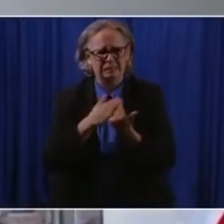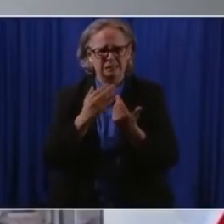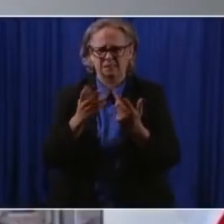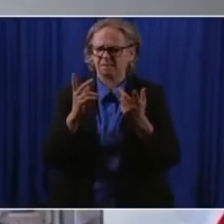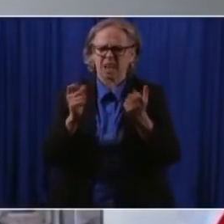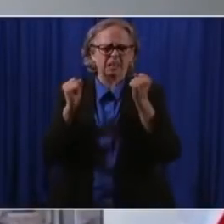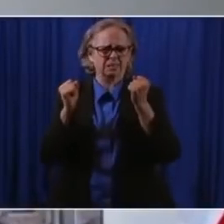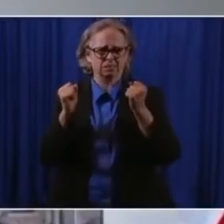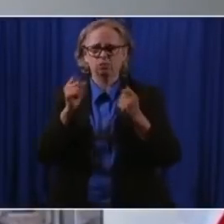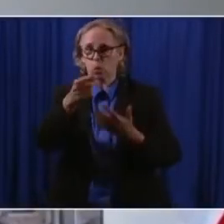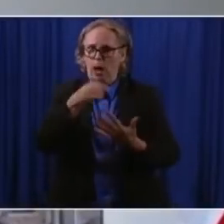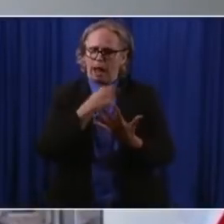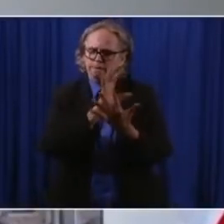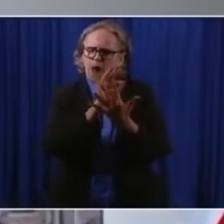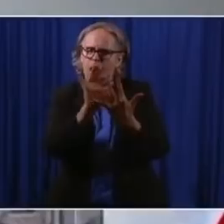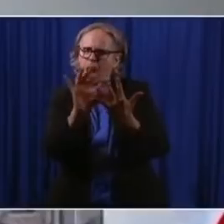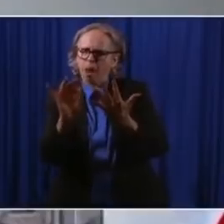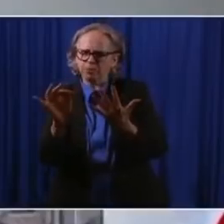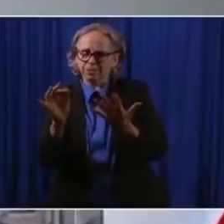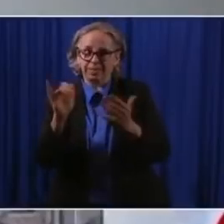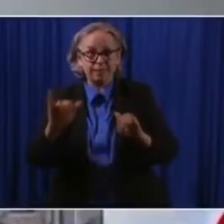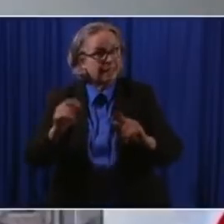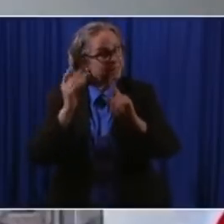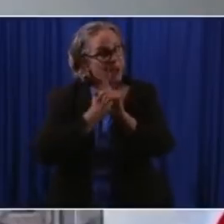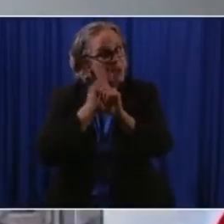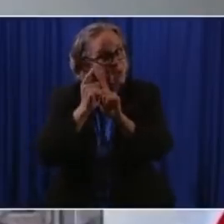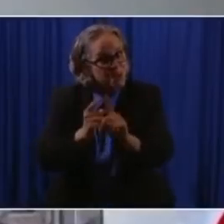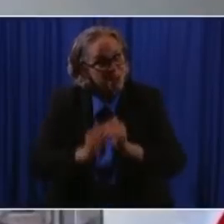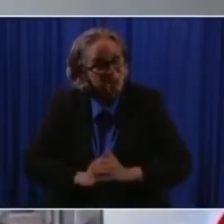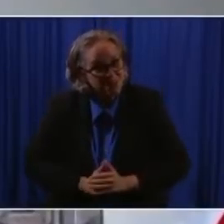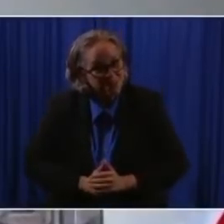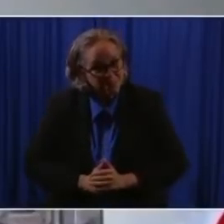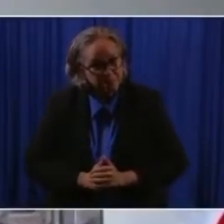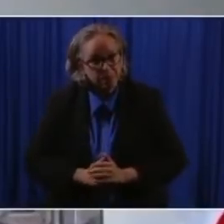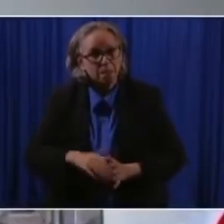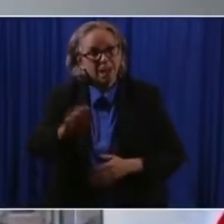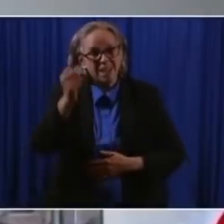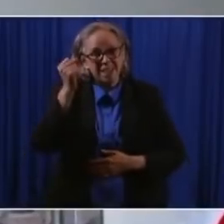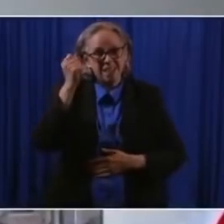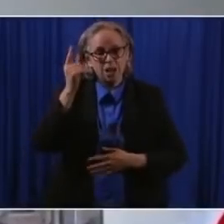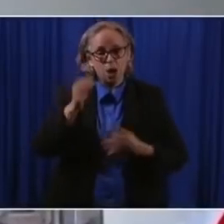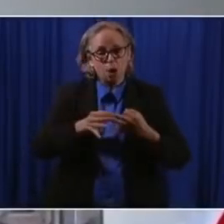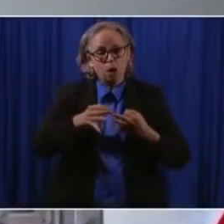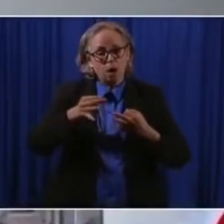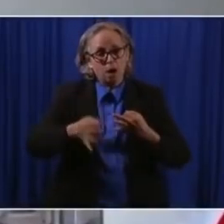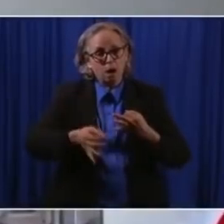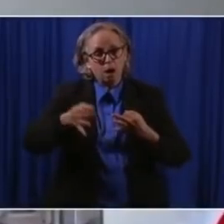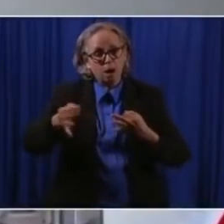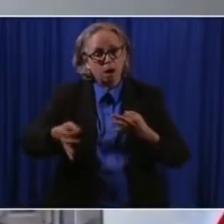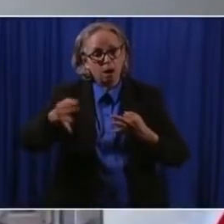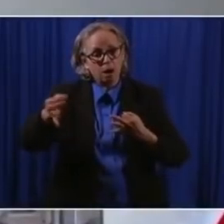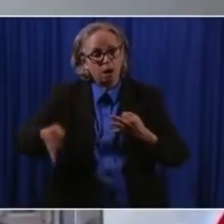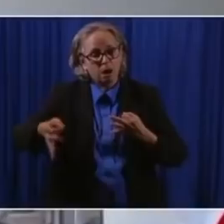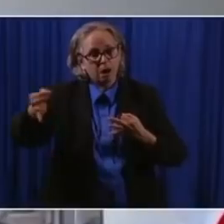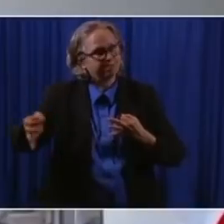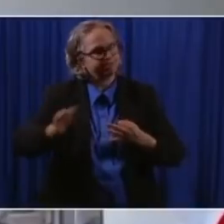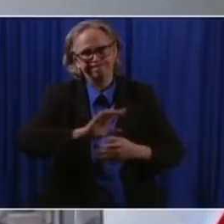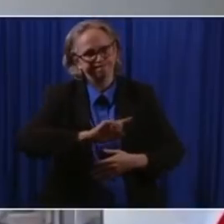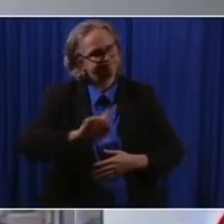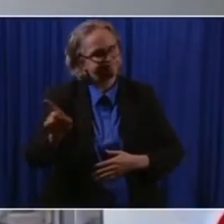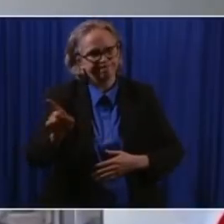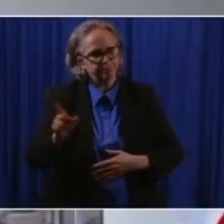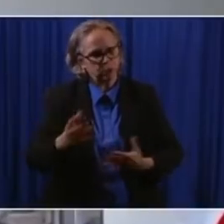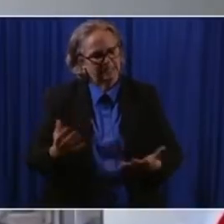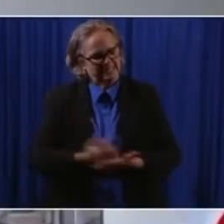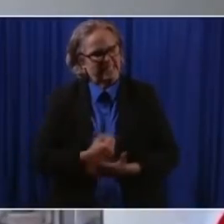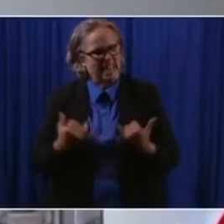this process, but you don't have to wait. Don't procrastinate. That's the number one thing. Don't procrastinate. Don't wait. Do it now if you want. Wait till you